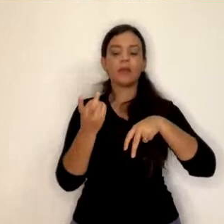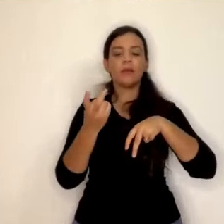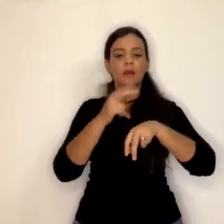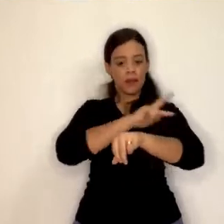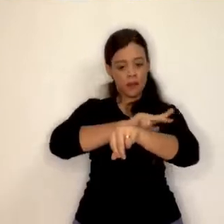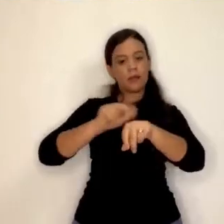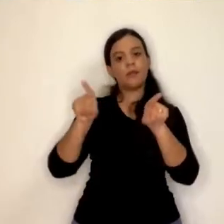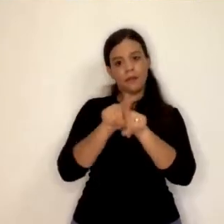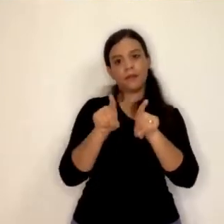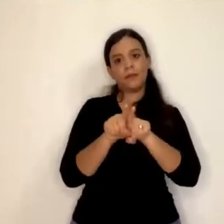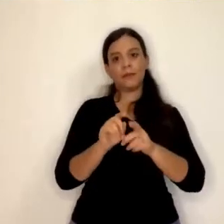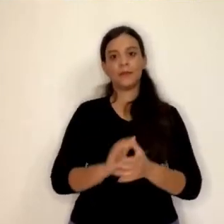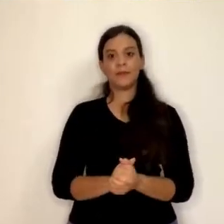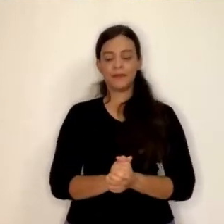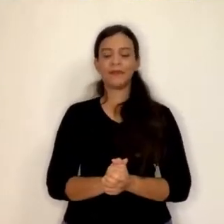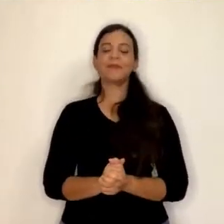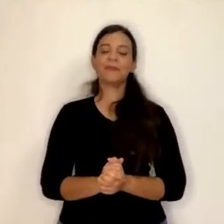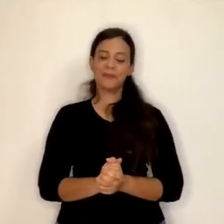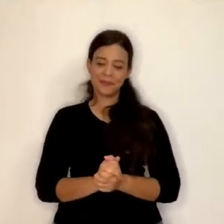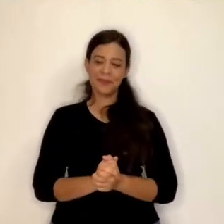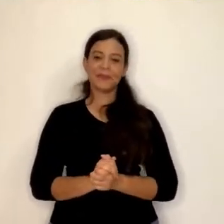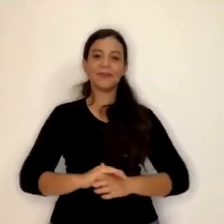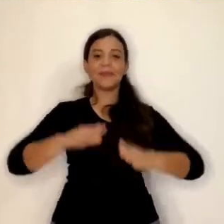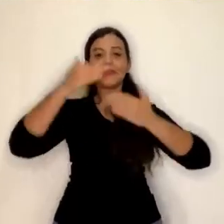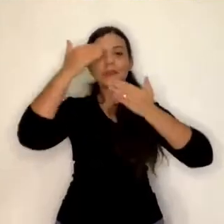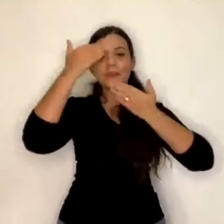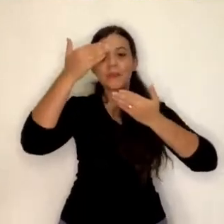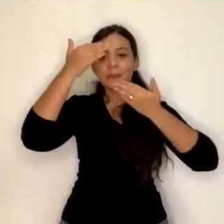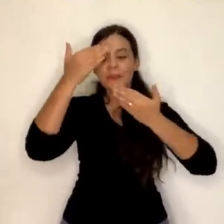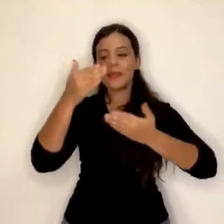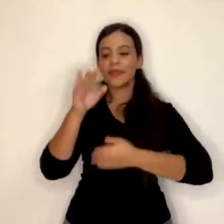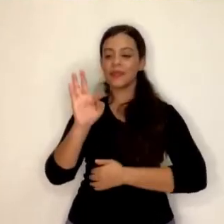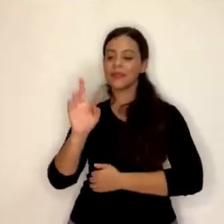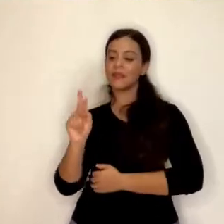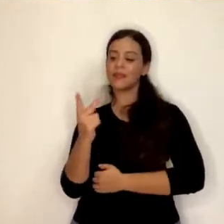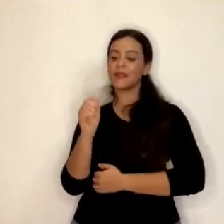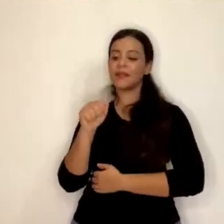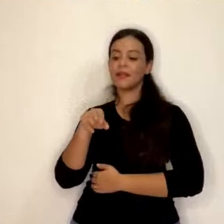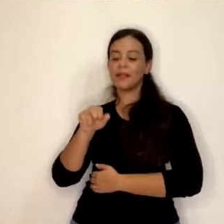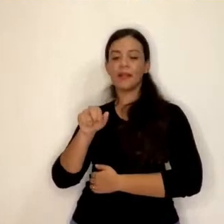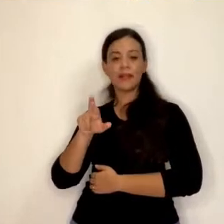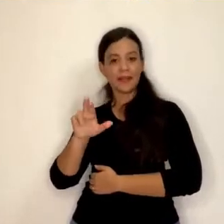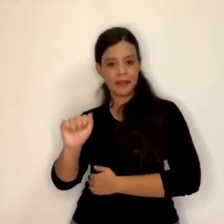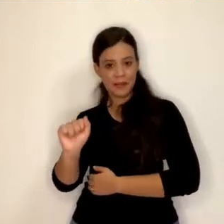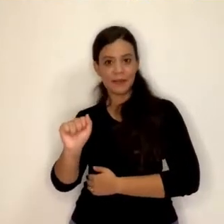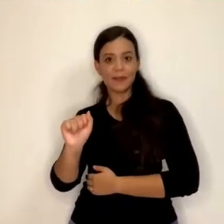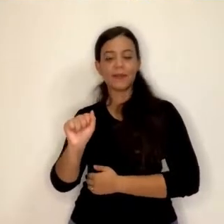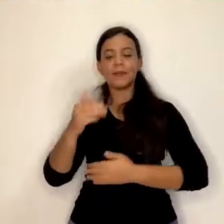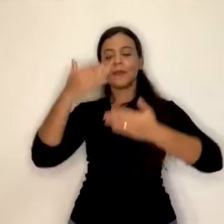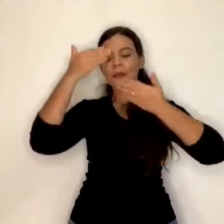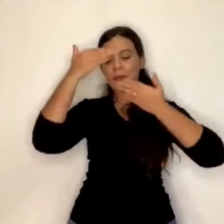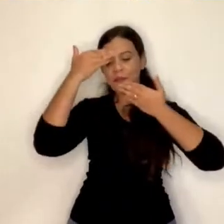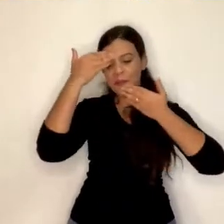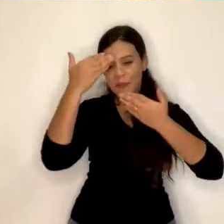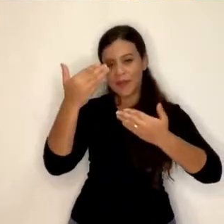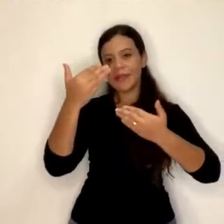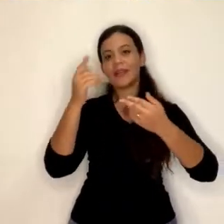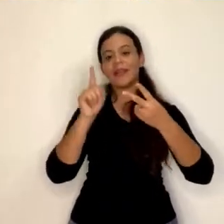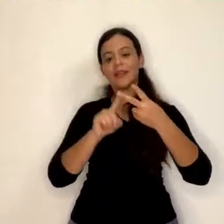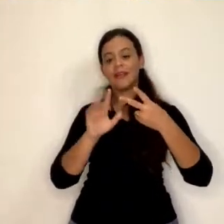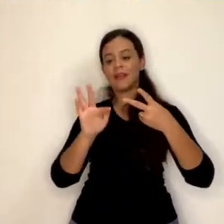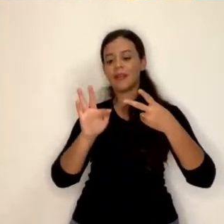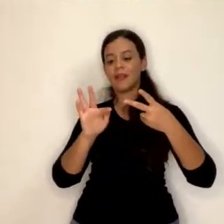address issues of race, but also of gender and class. Thank you, Tamara. First of all, I would like to thank